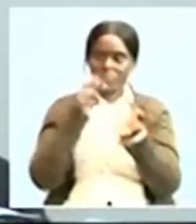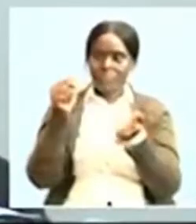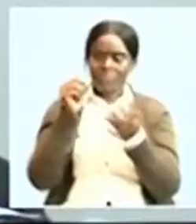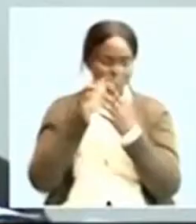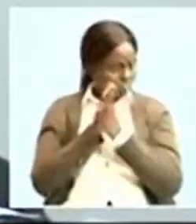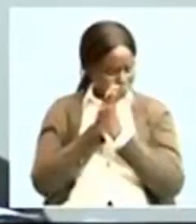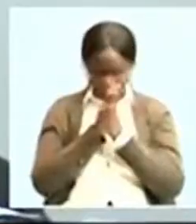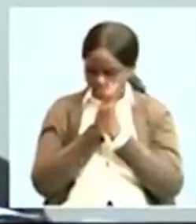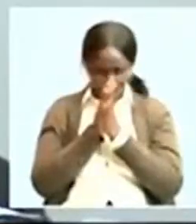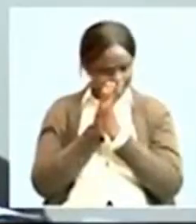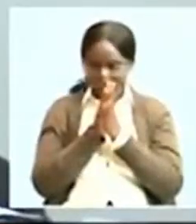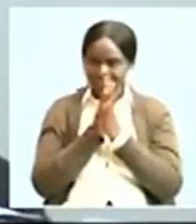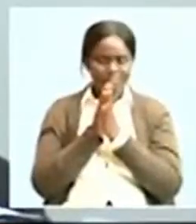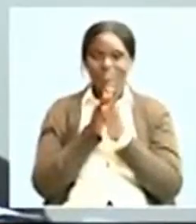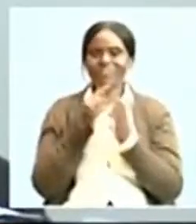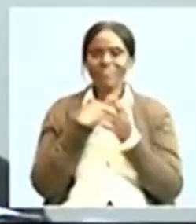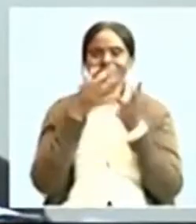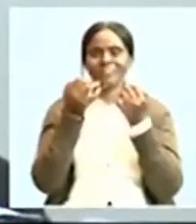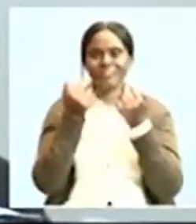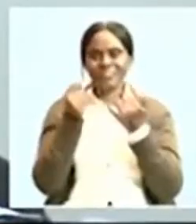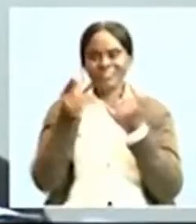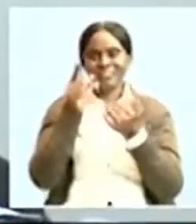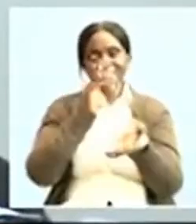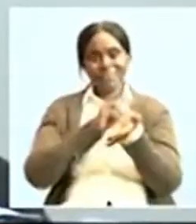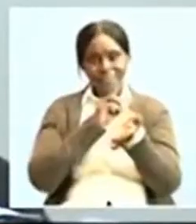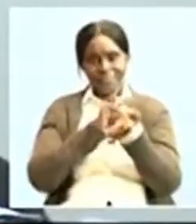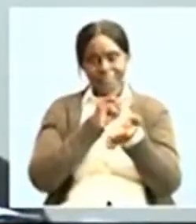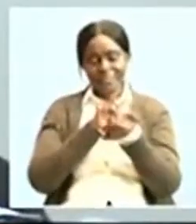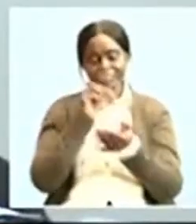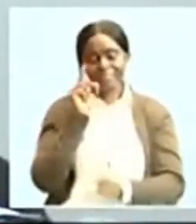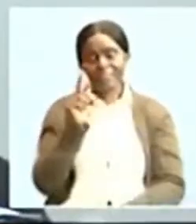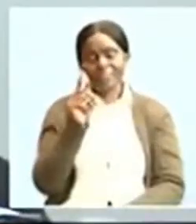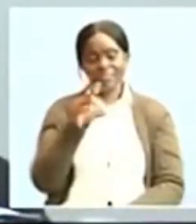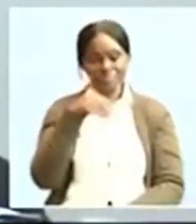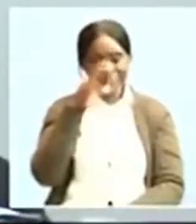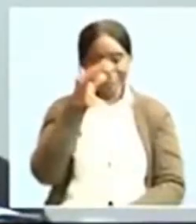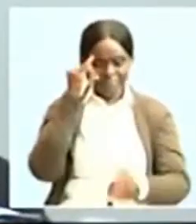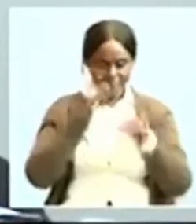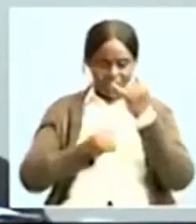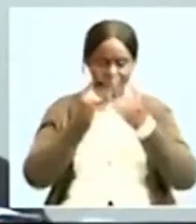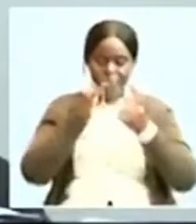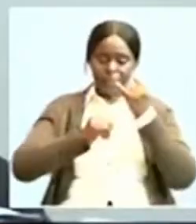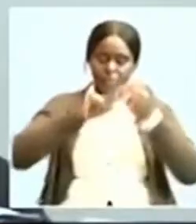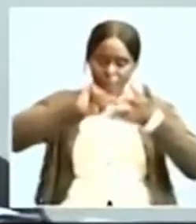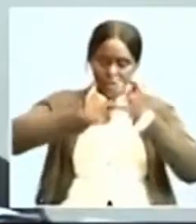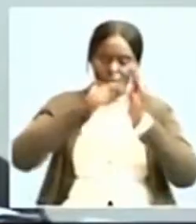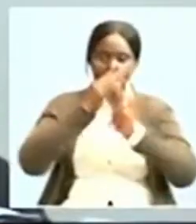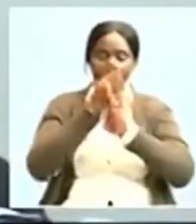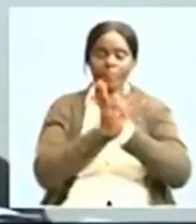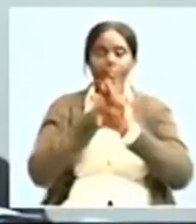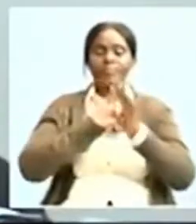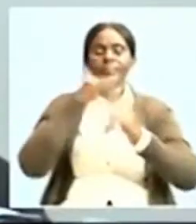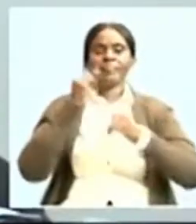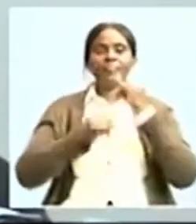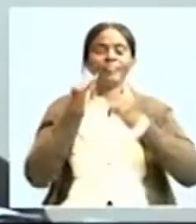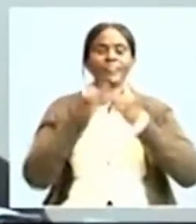head. I want the doc to give a final point before I conclude.